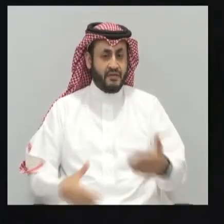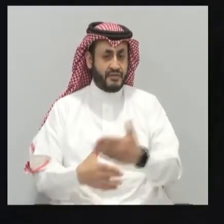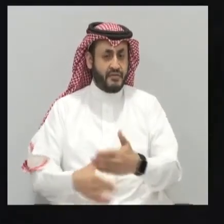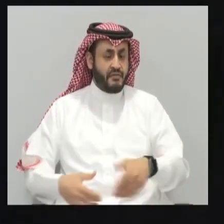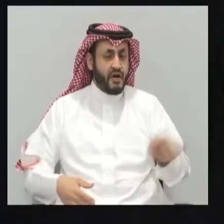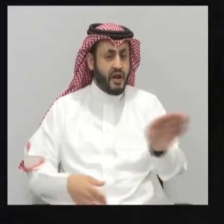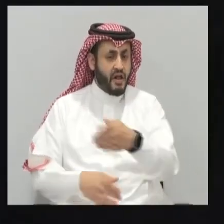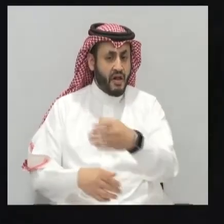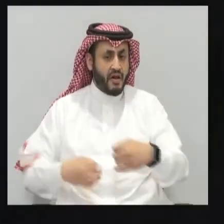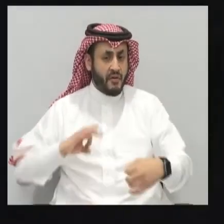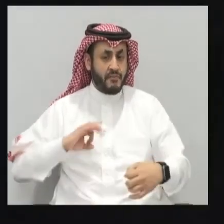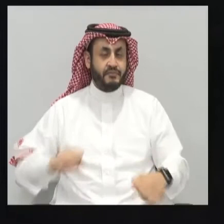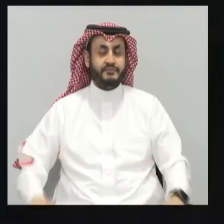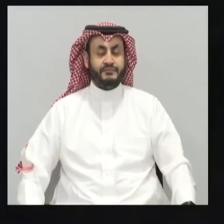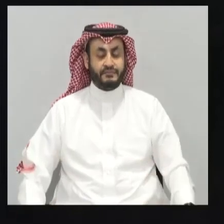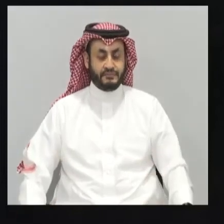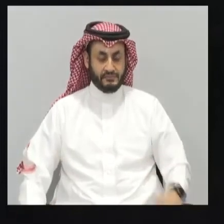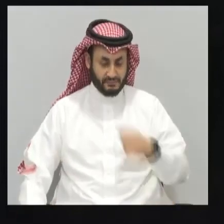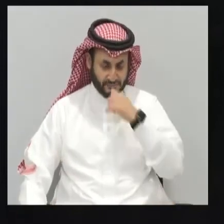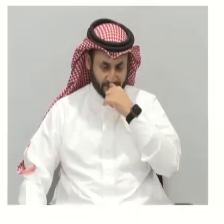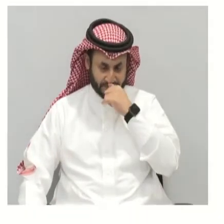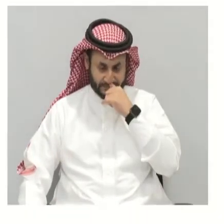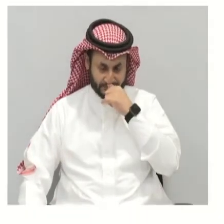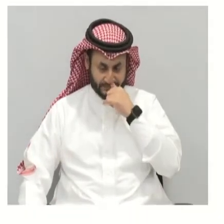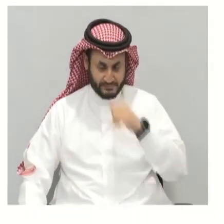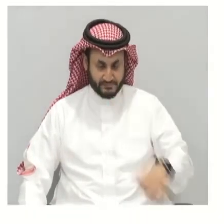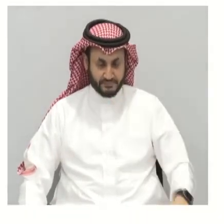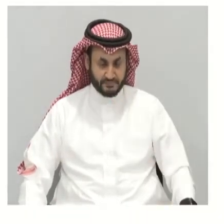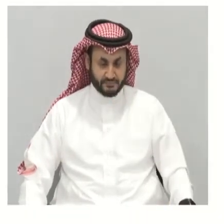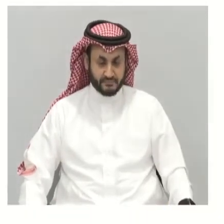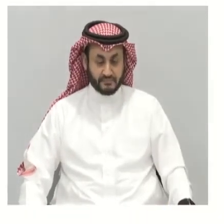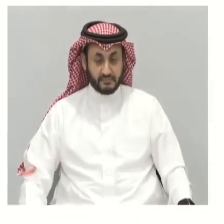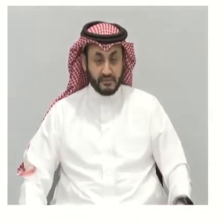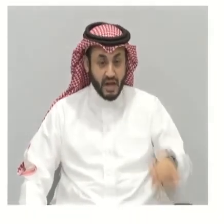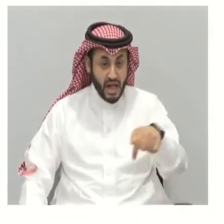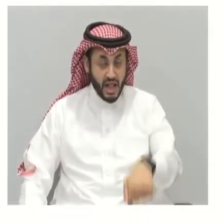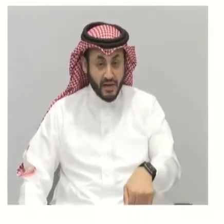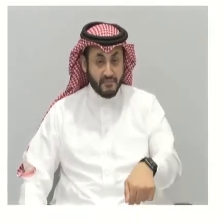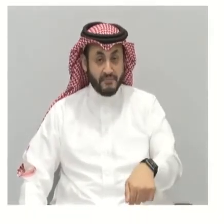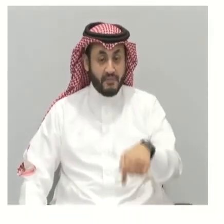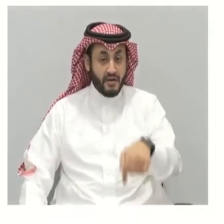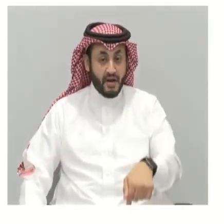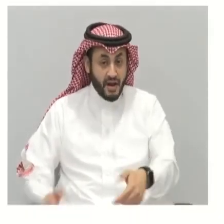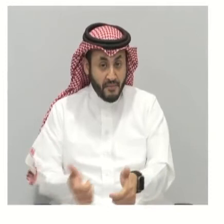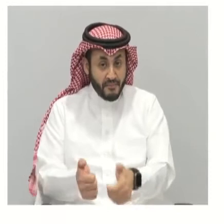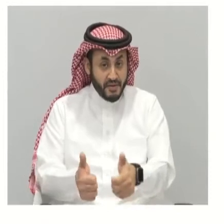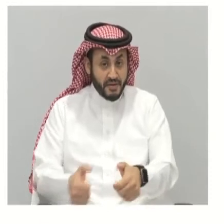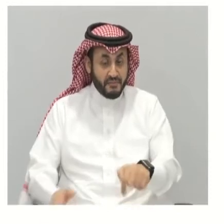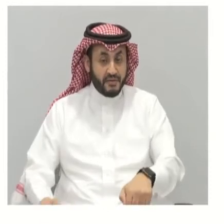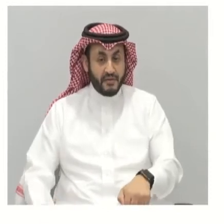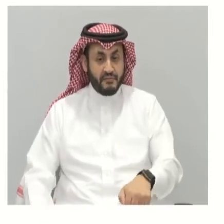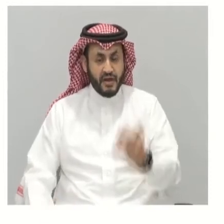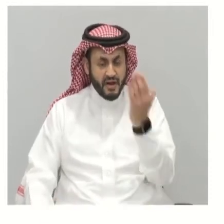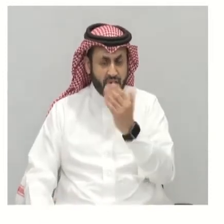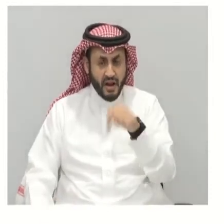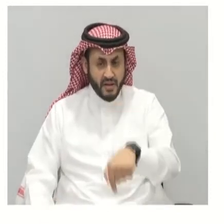them. Now, how about this question? Are they playing today? So from the article,